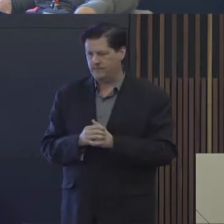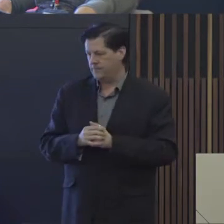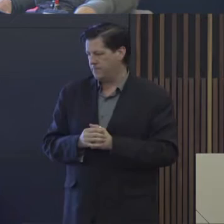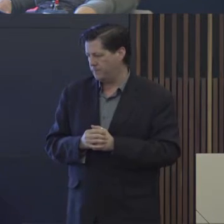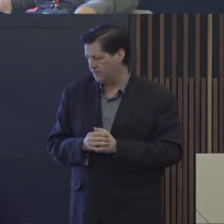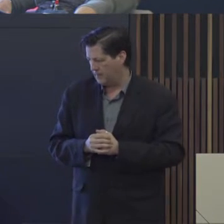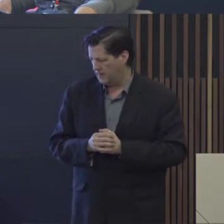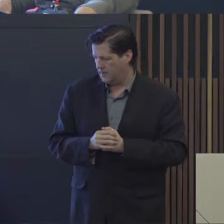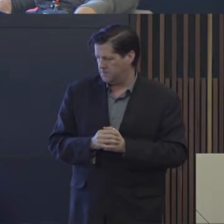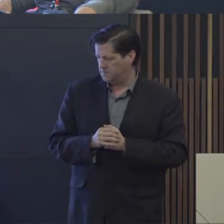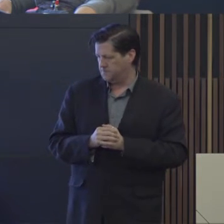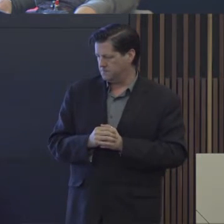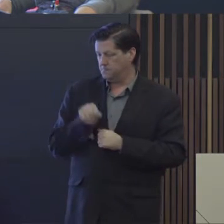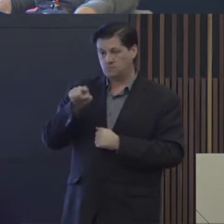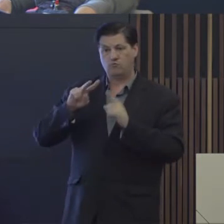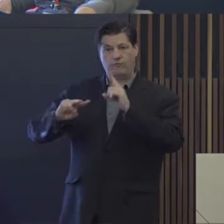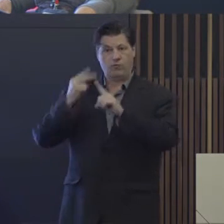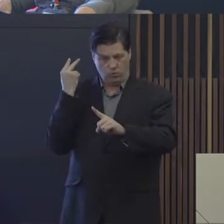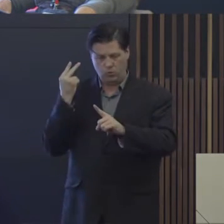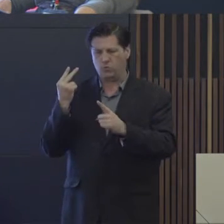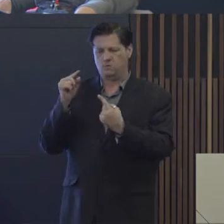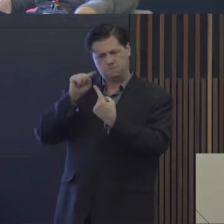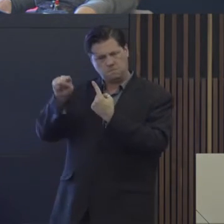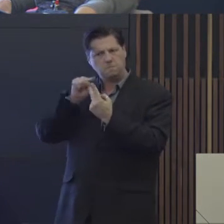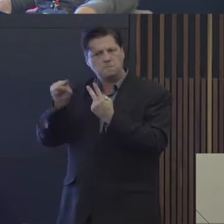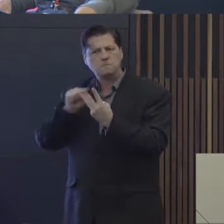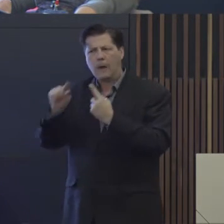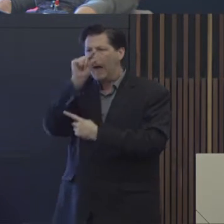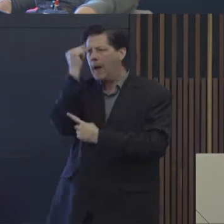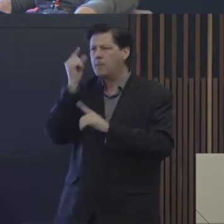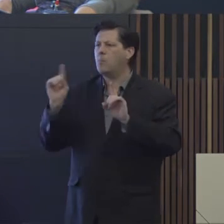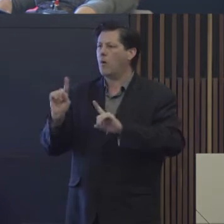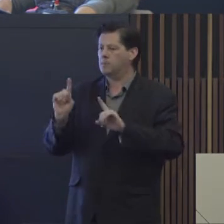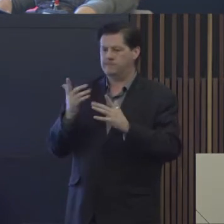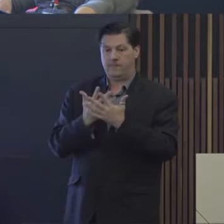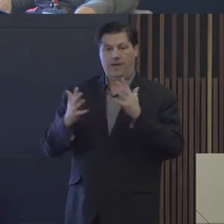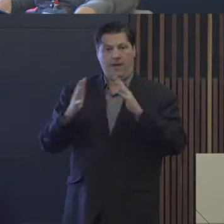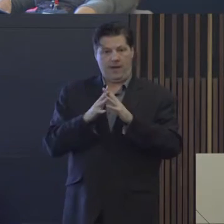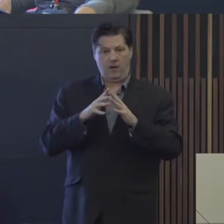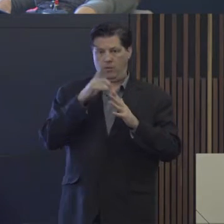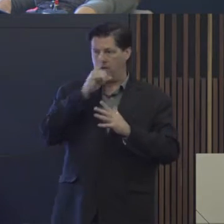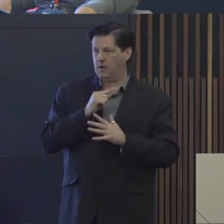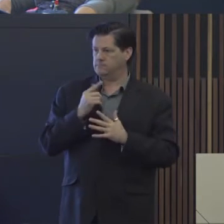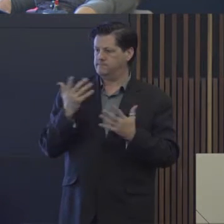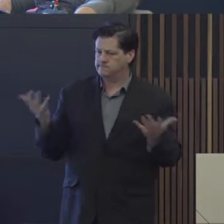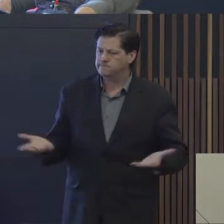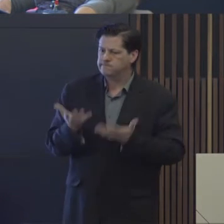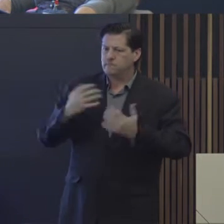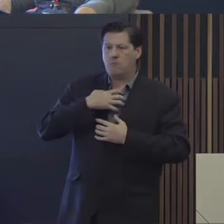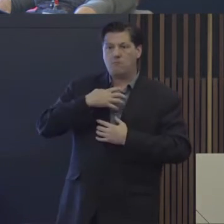key aspects that the review was to look at was how to increase the participation